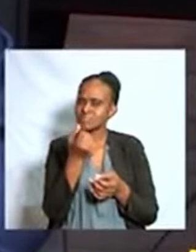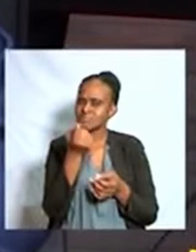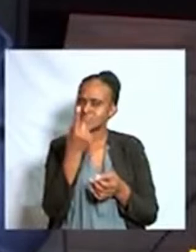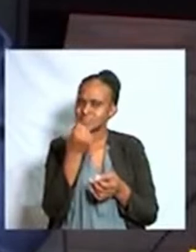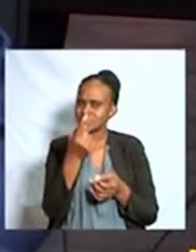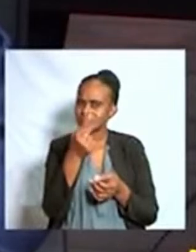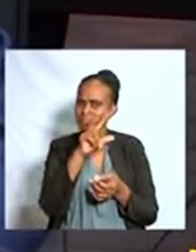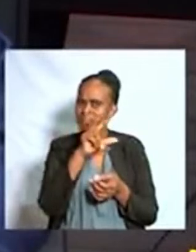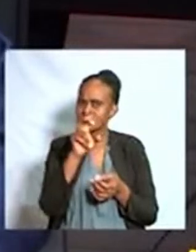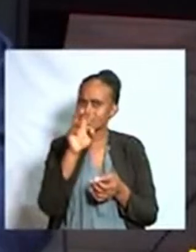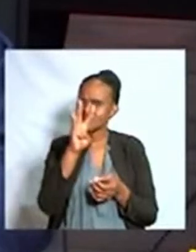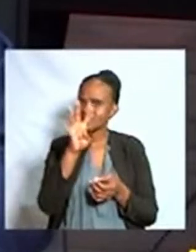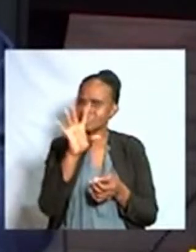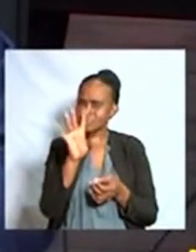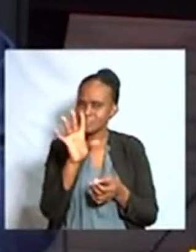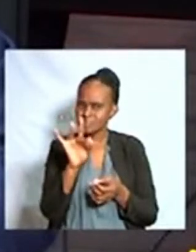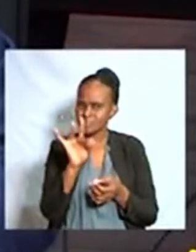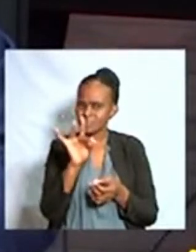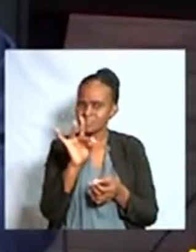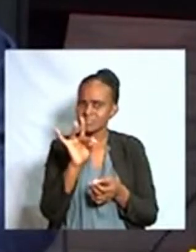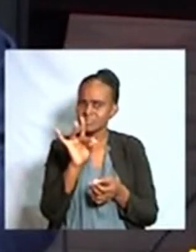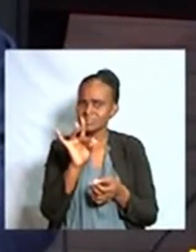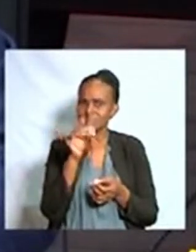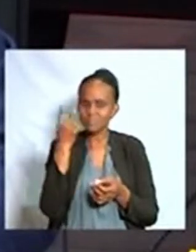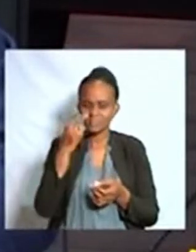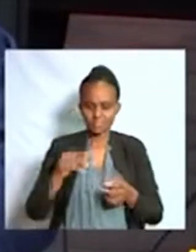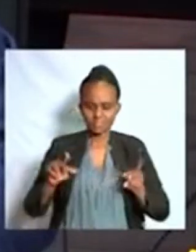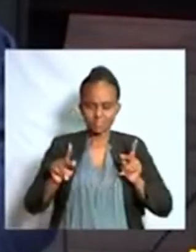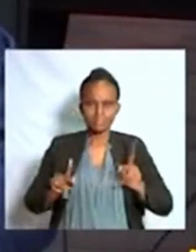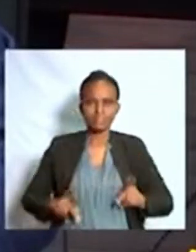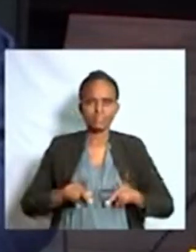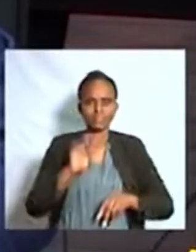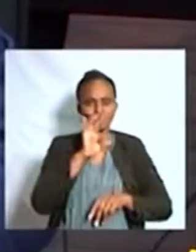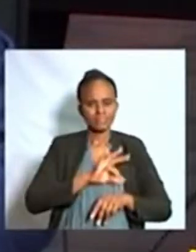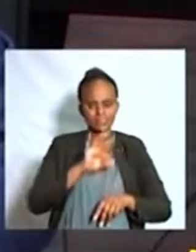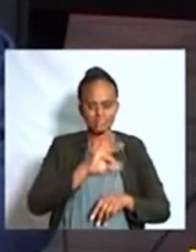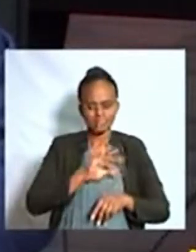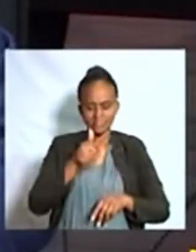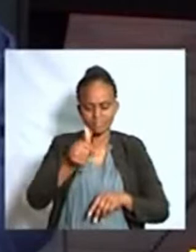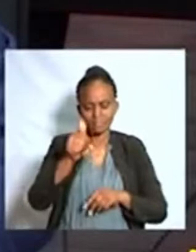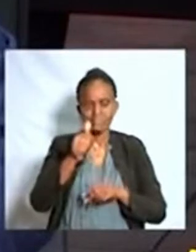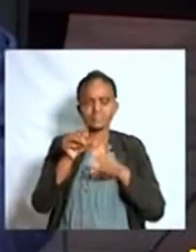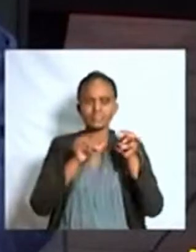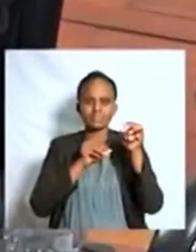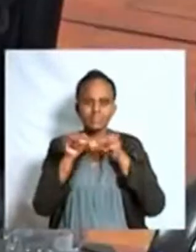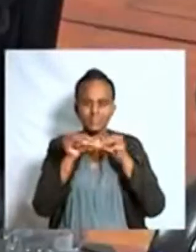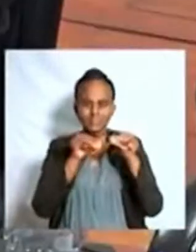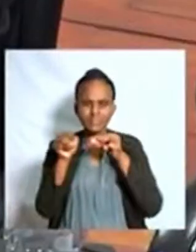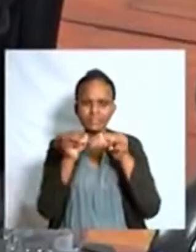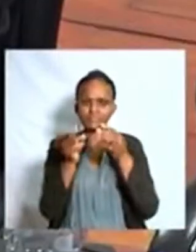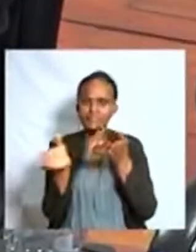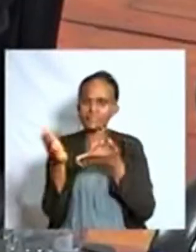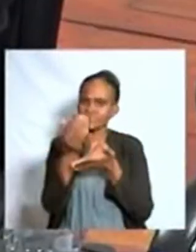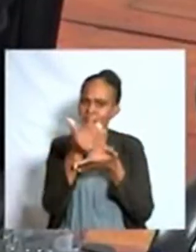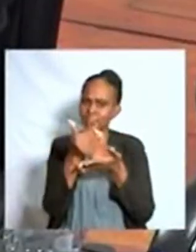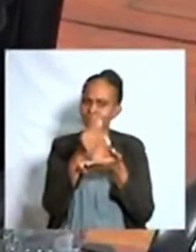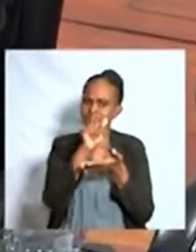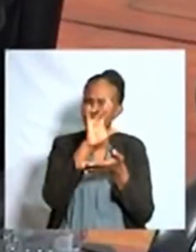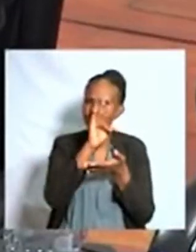11,348. This is for personal emoluments. Then you managed to correct